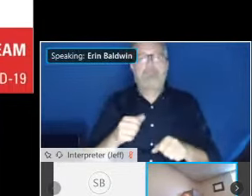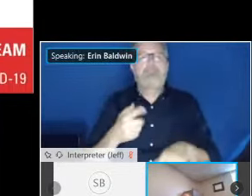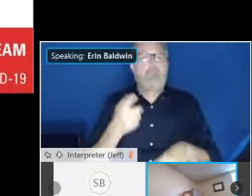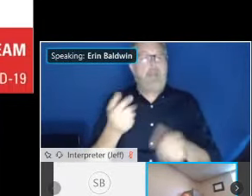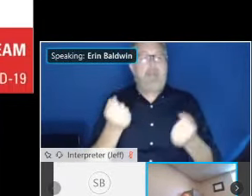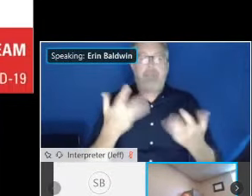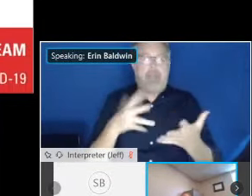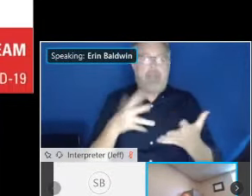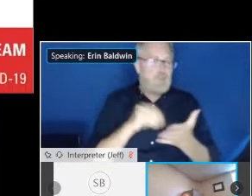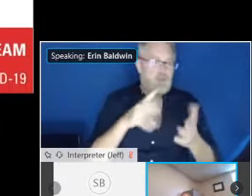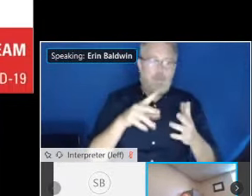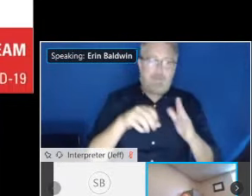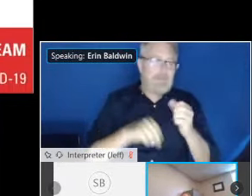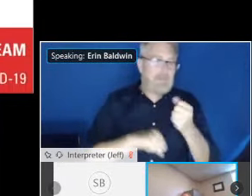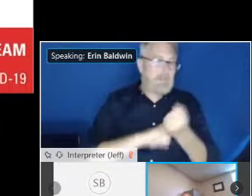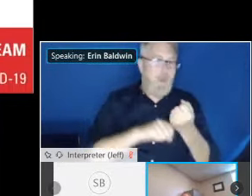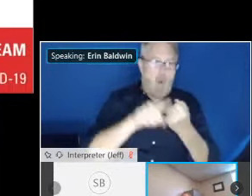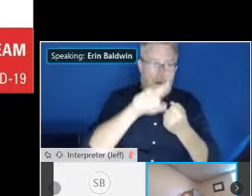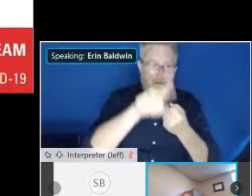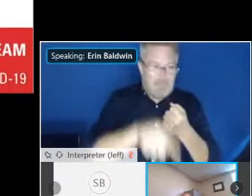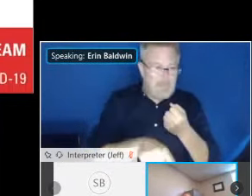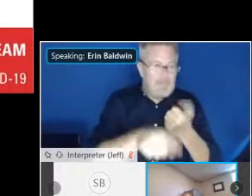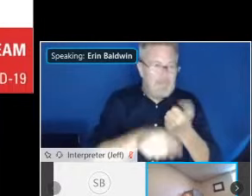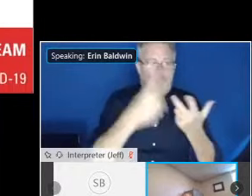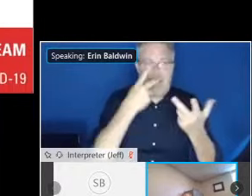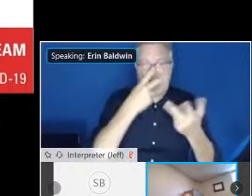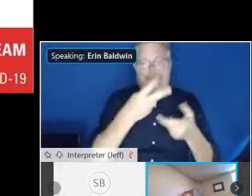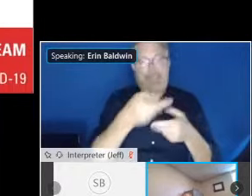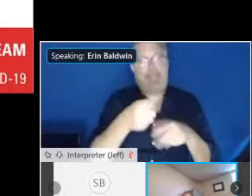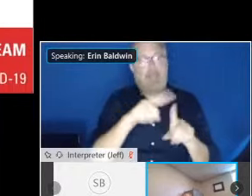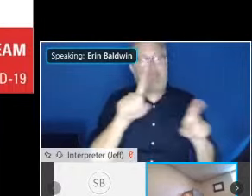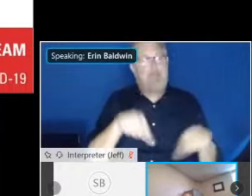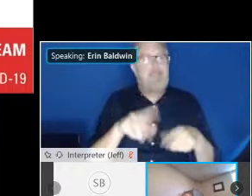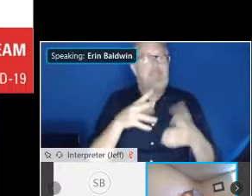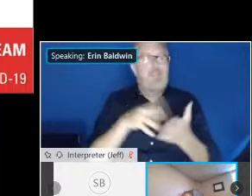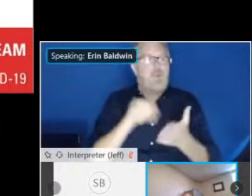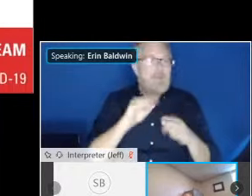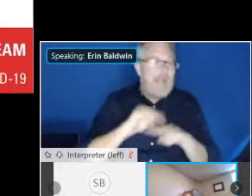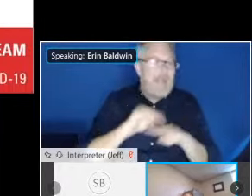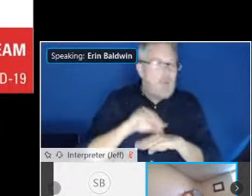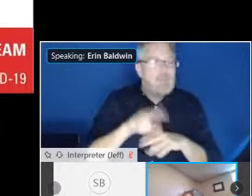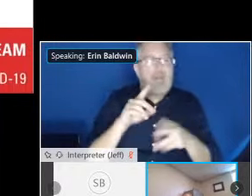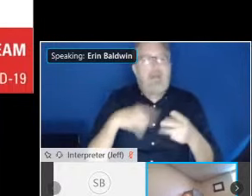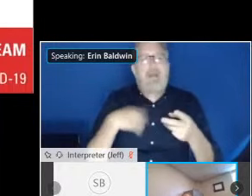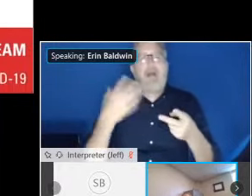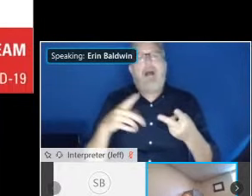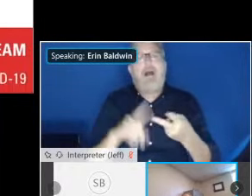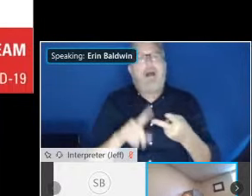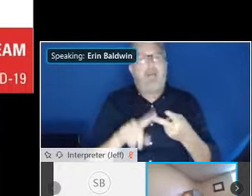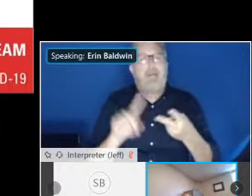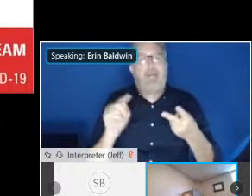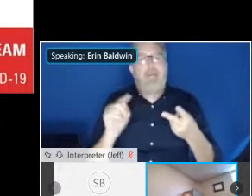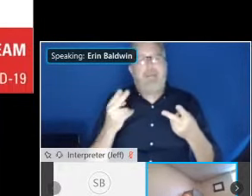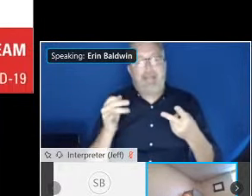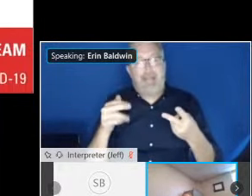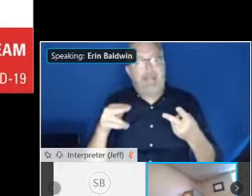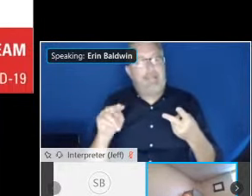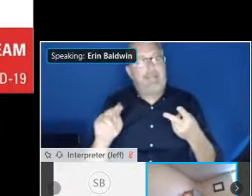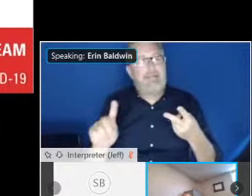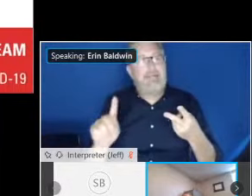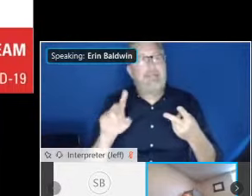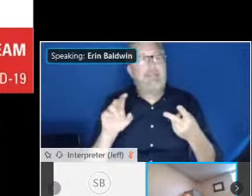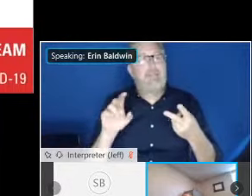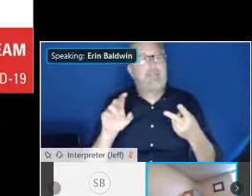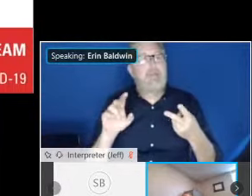lots of student support available through our student health and wellness unit, through student counseling services, our Teelan Student Health Center,